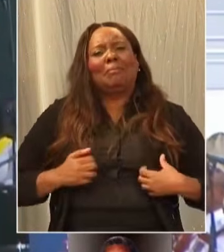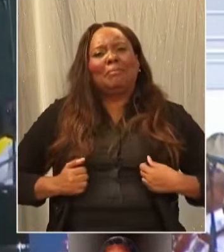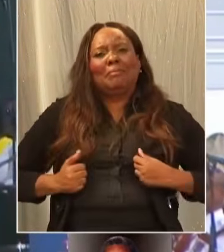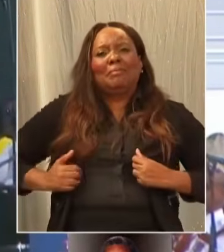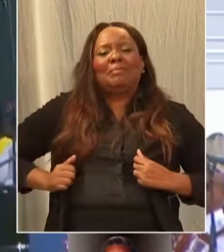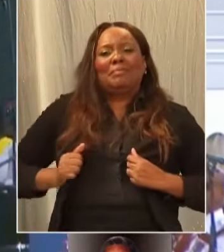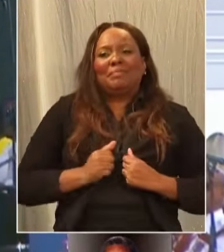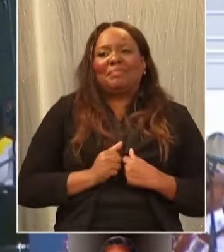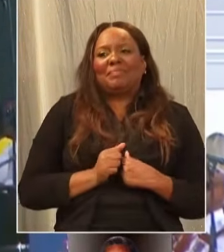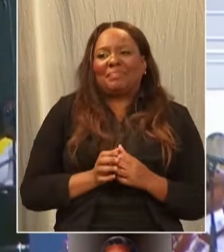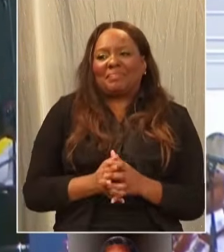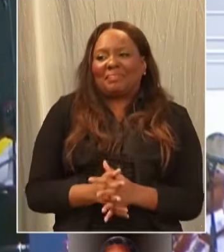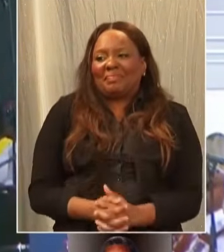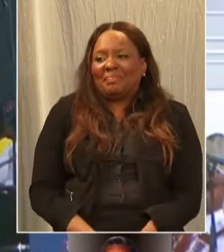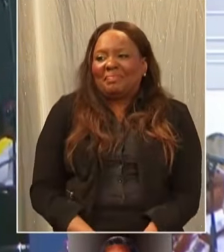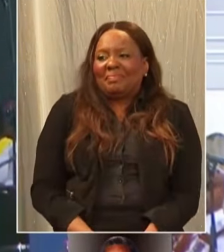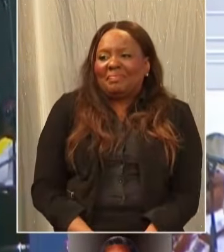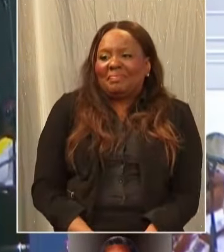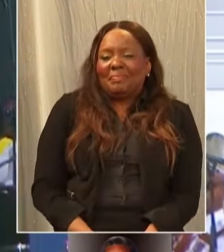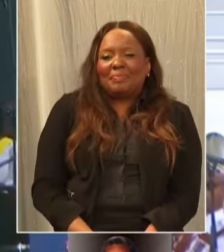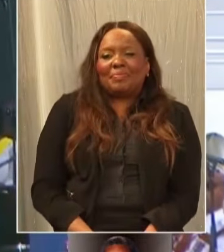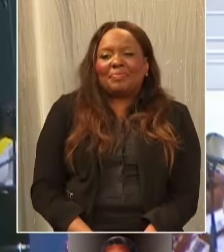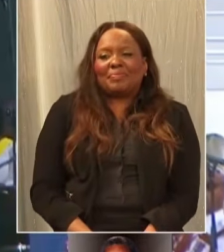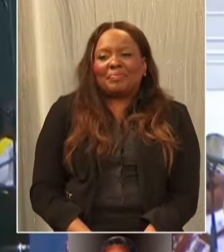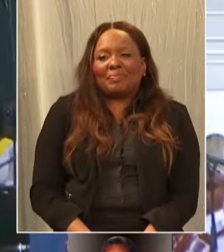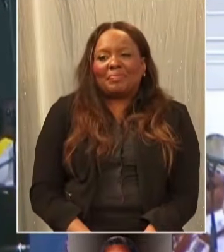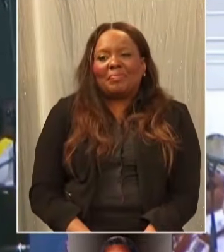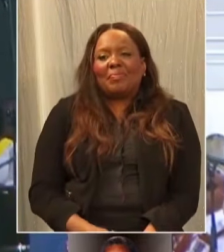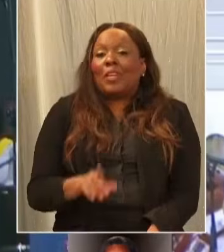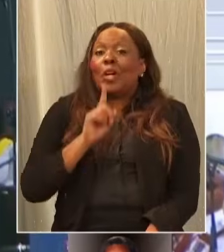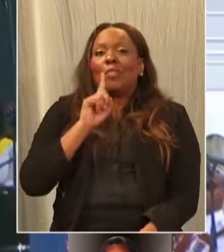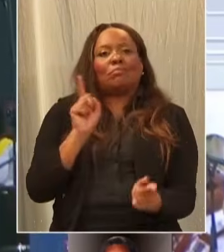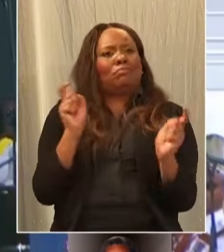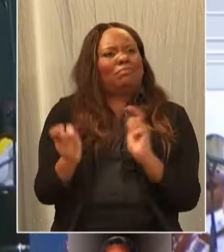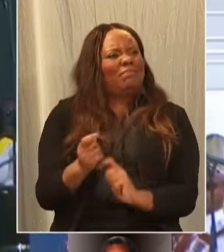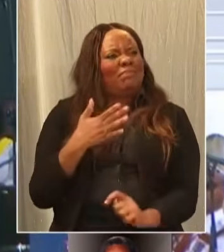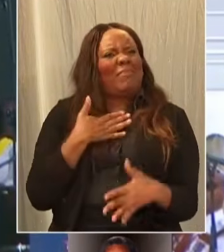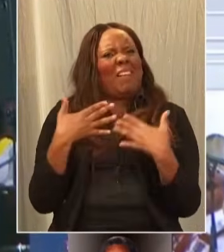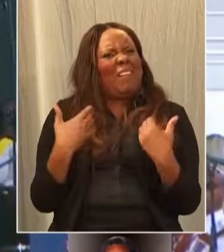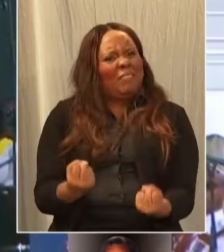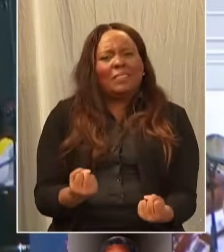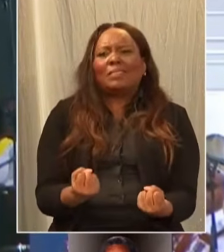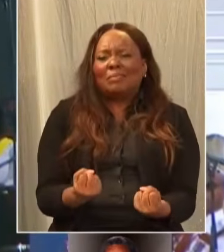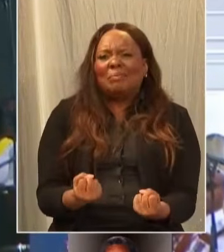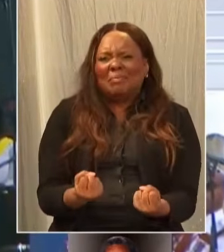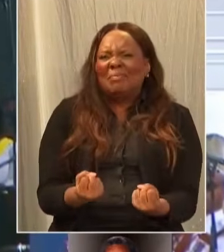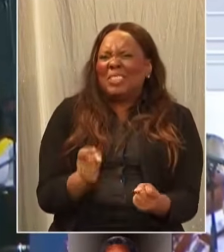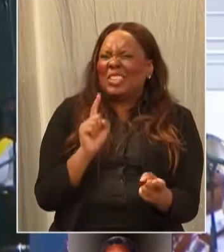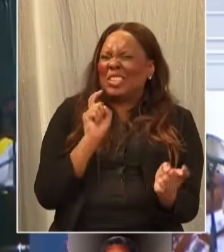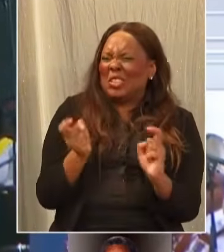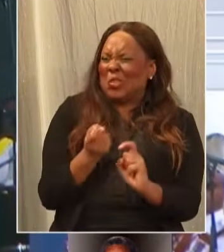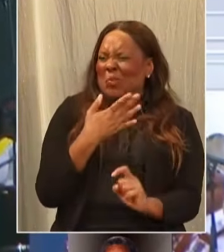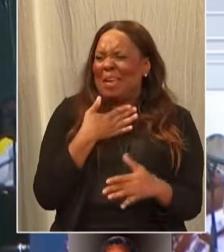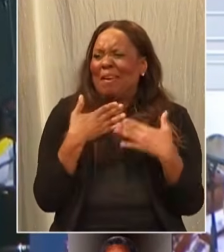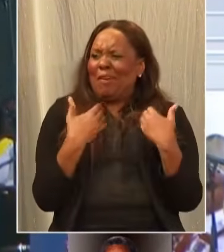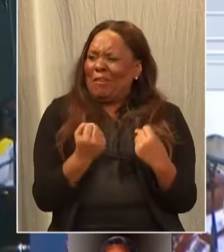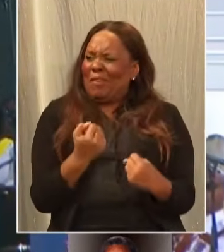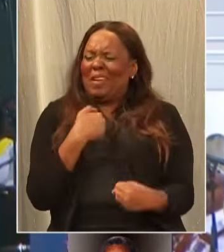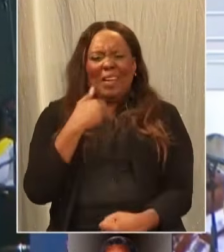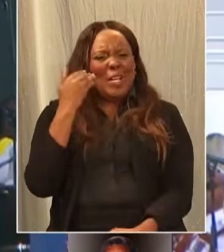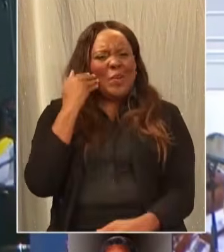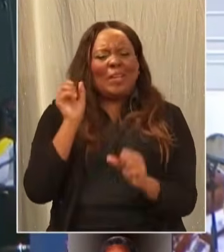In my that innings transformed my confidence. I realized if I could succeed